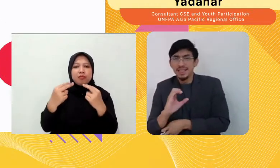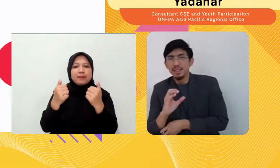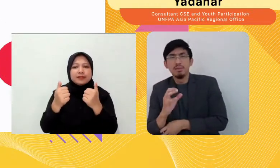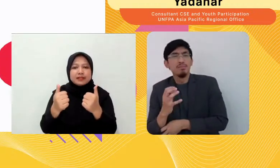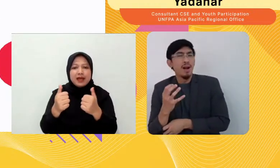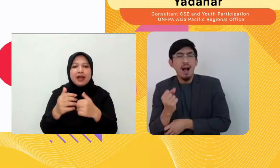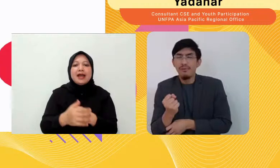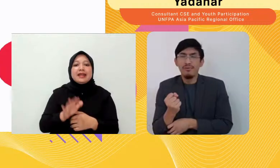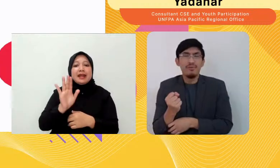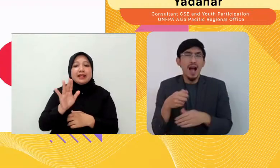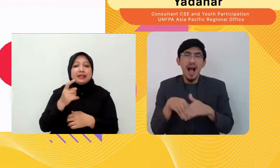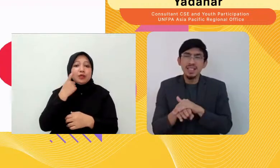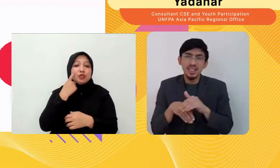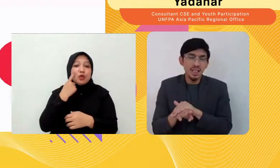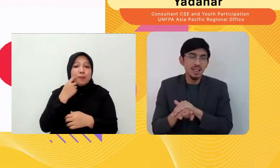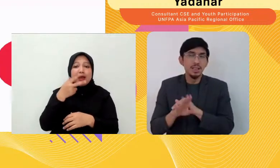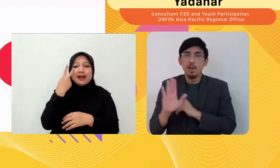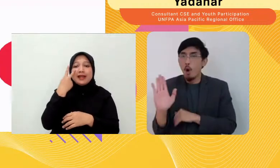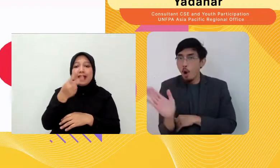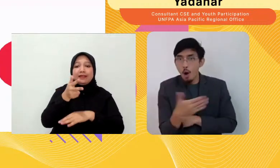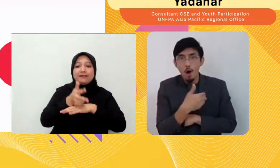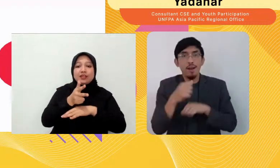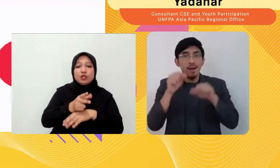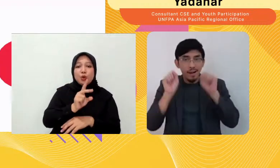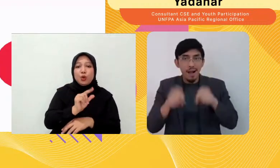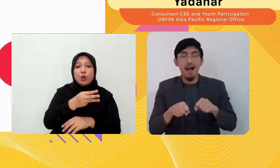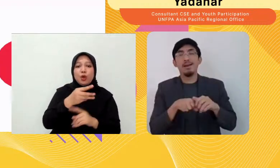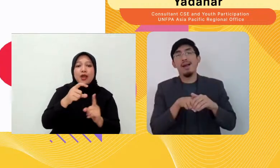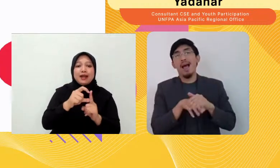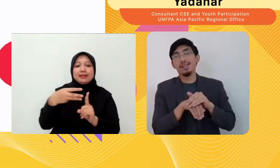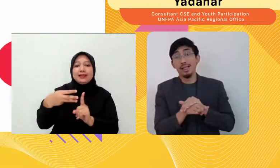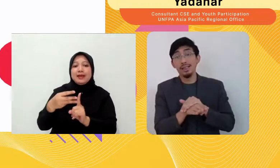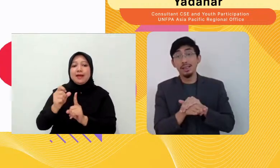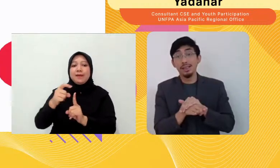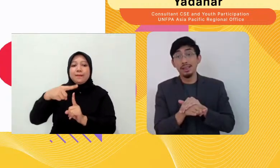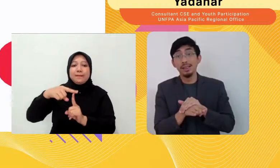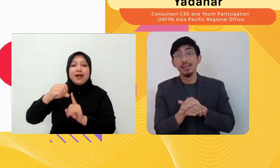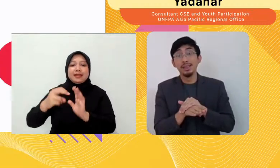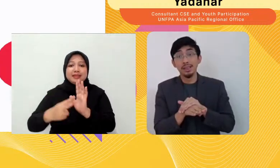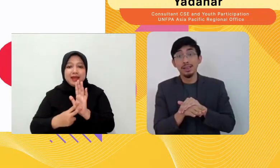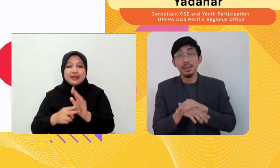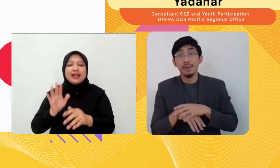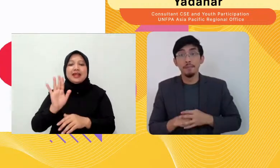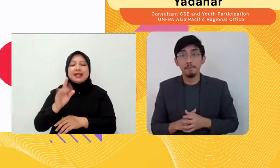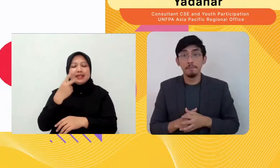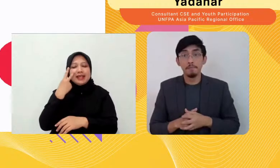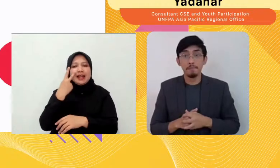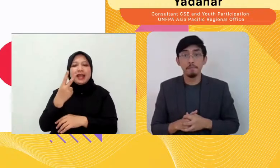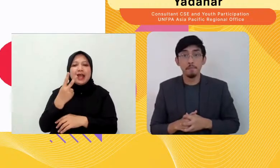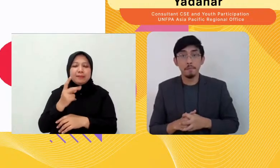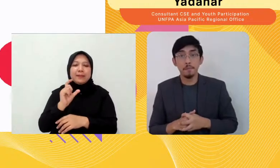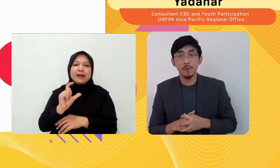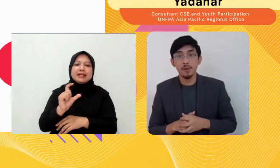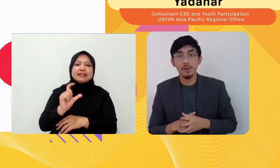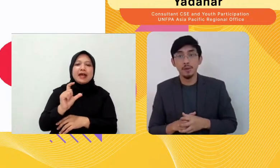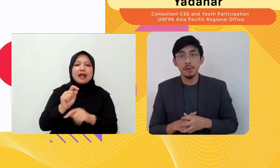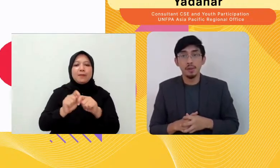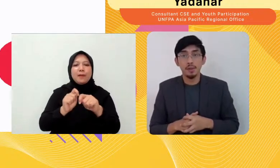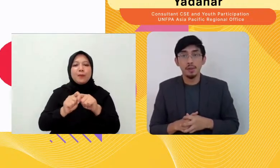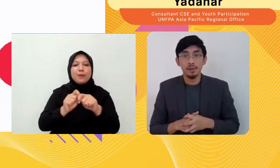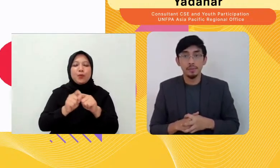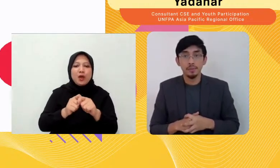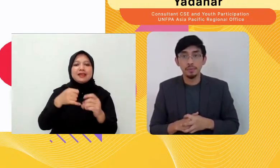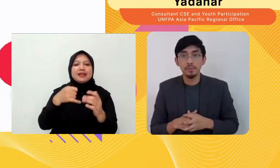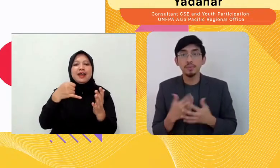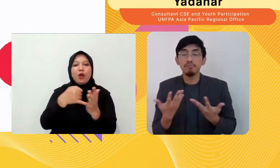can explore it in your own time, but the example of the DSE content which promote the diversity, inclusion,